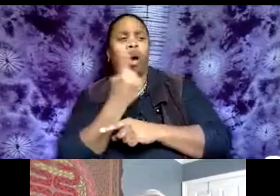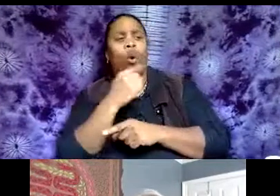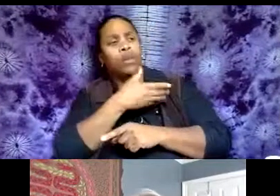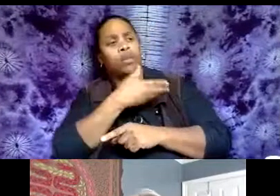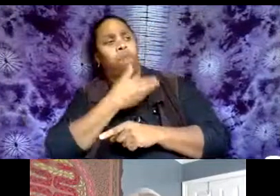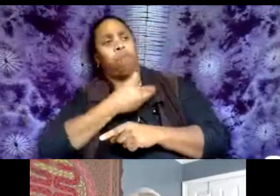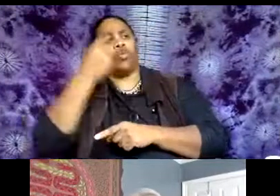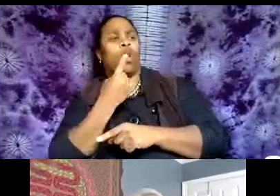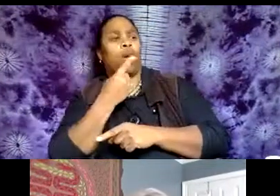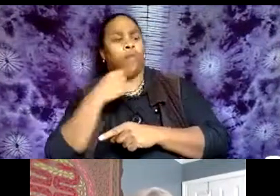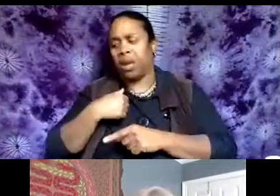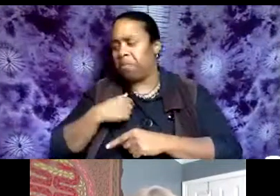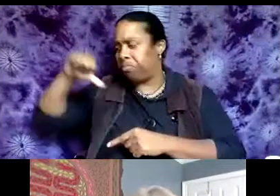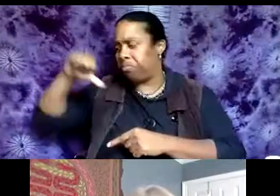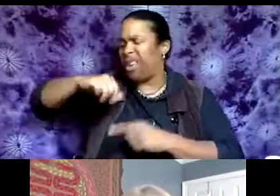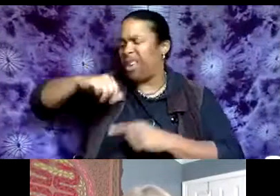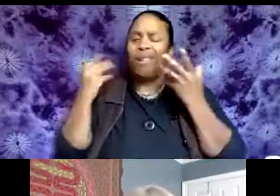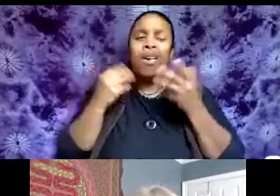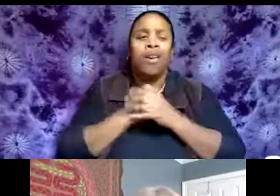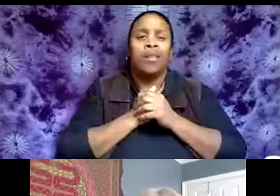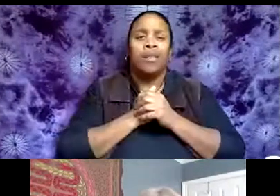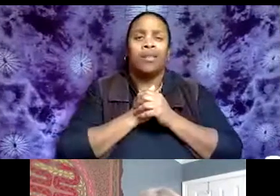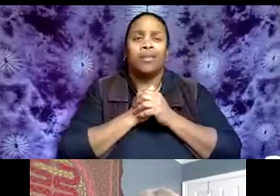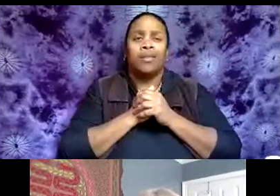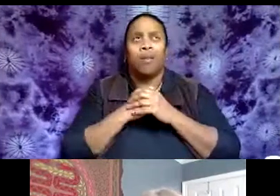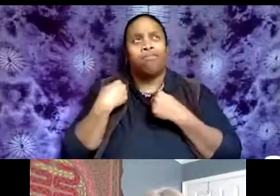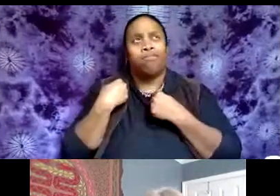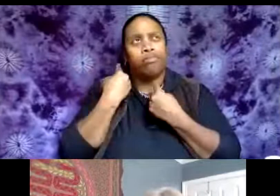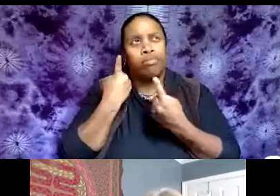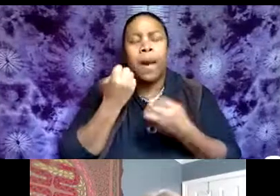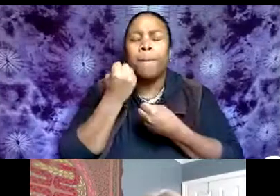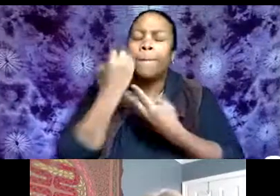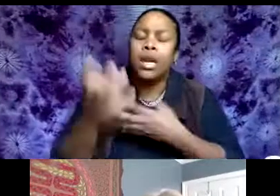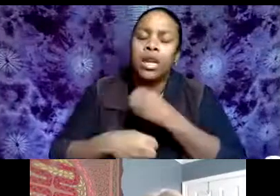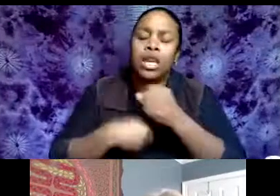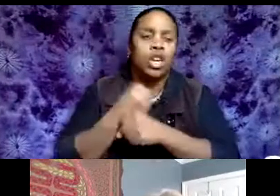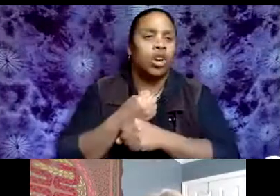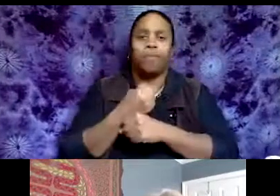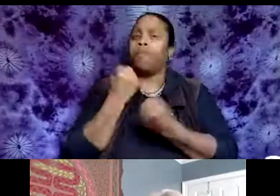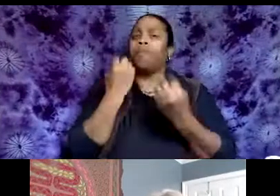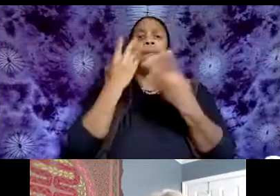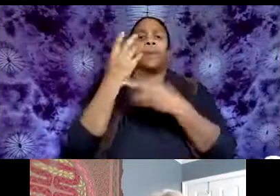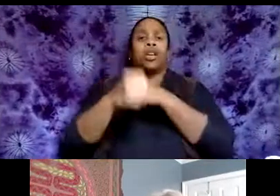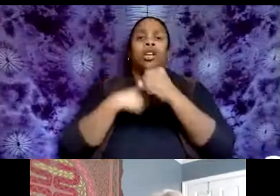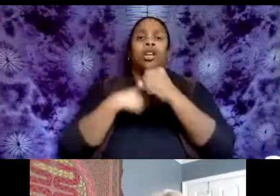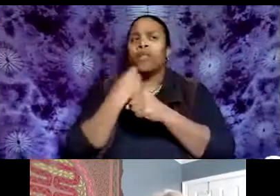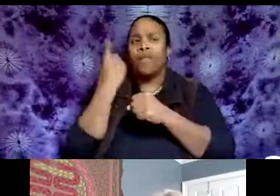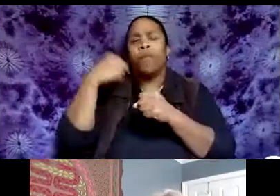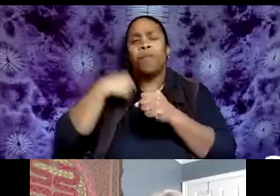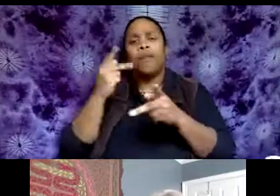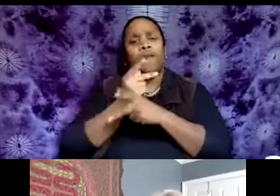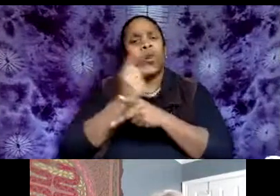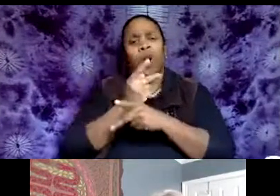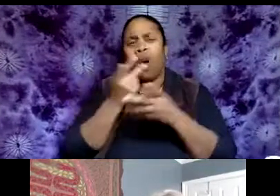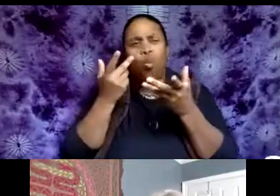or form. And it took me decades really to figure out what was going on. You know, I tried